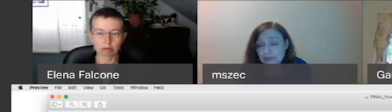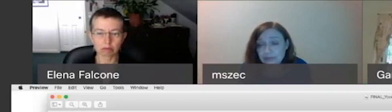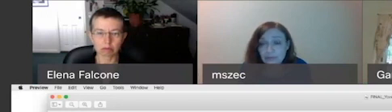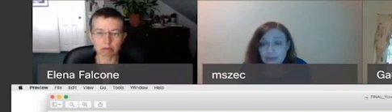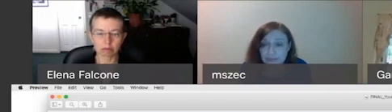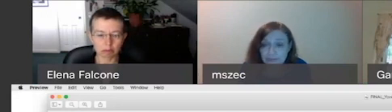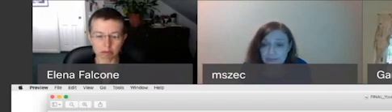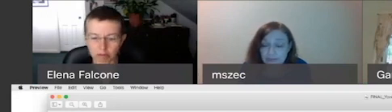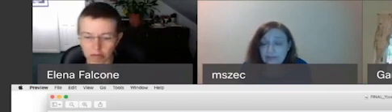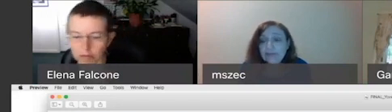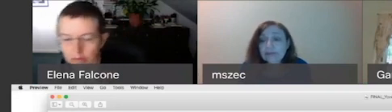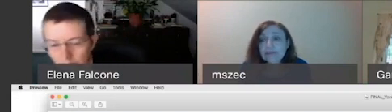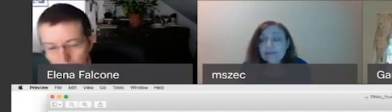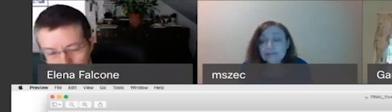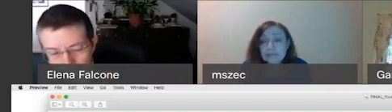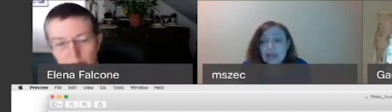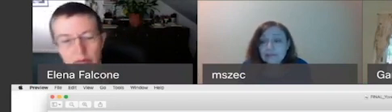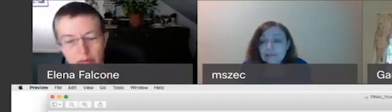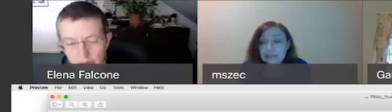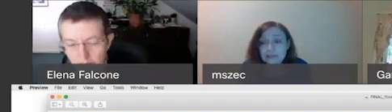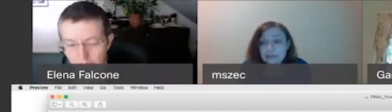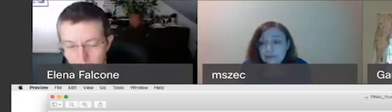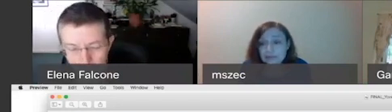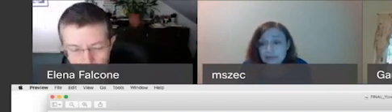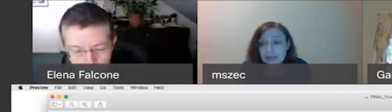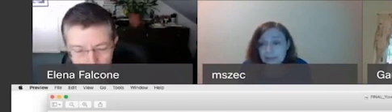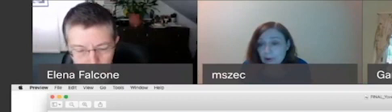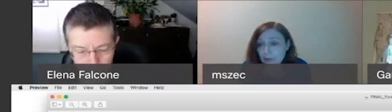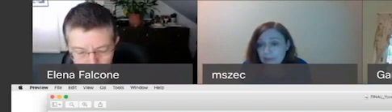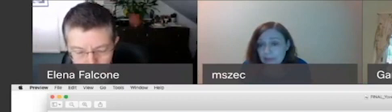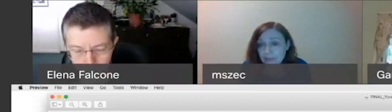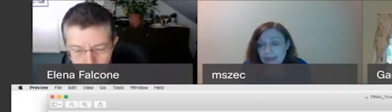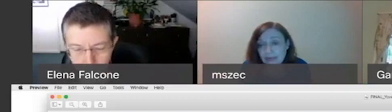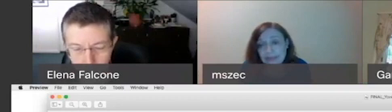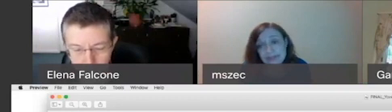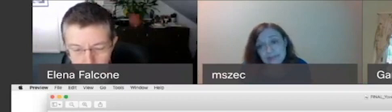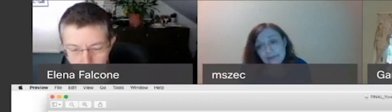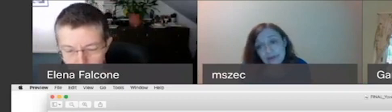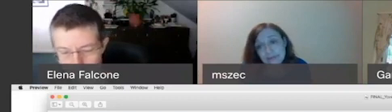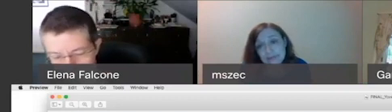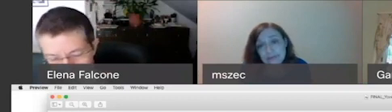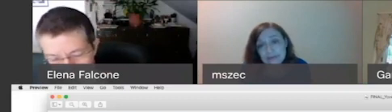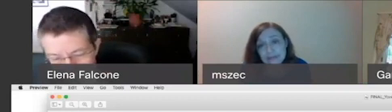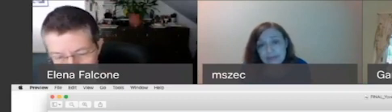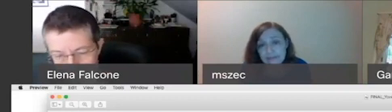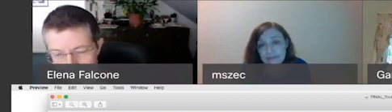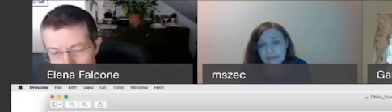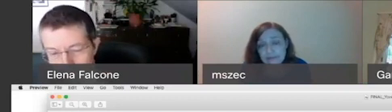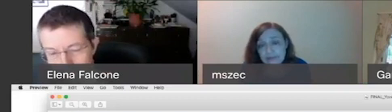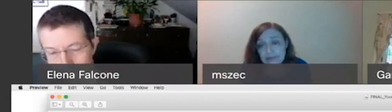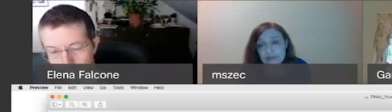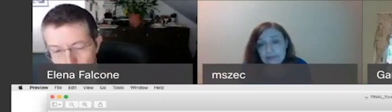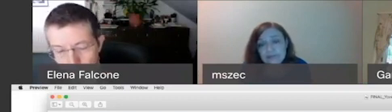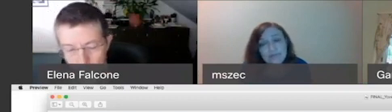can increase the rent. This applies even if you're living in an apartment without a lease on a month-to-month